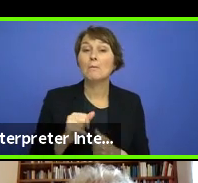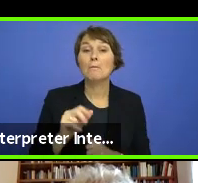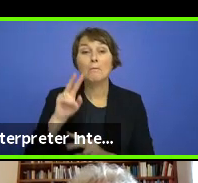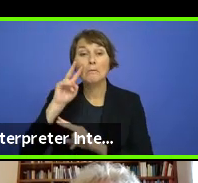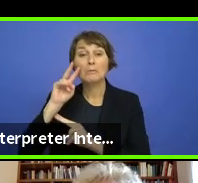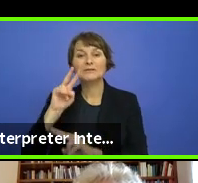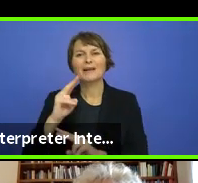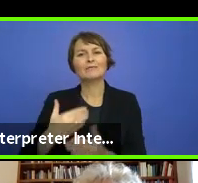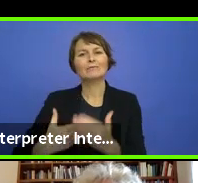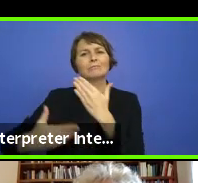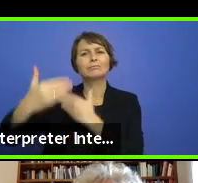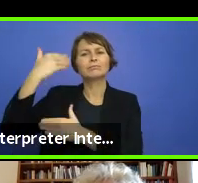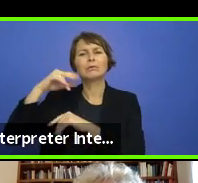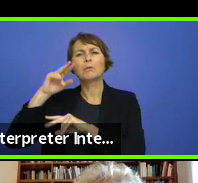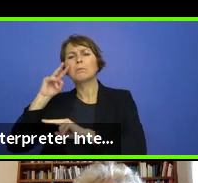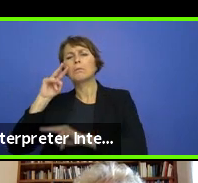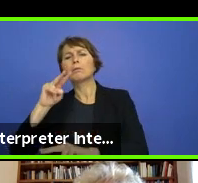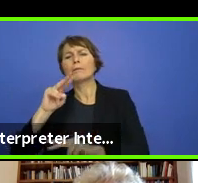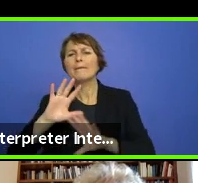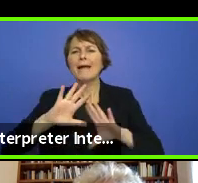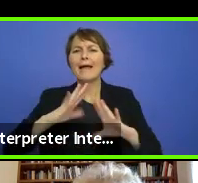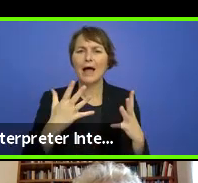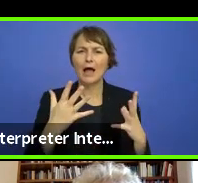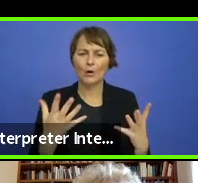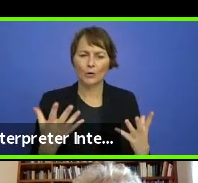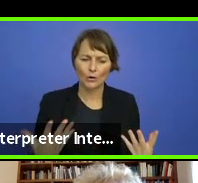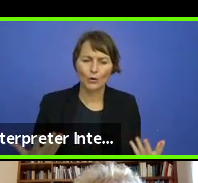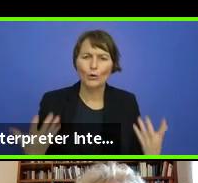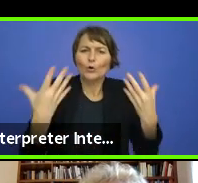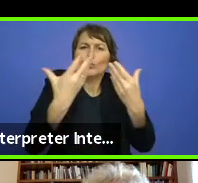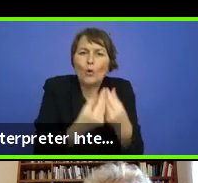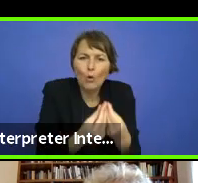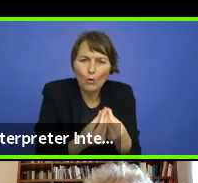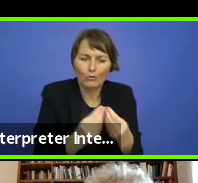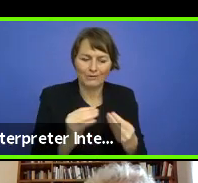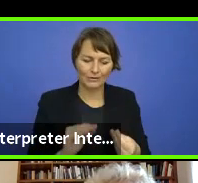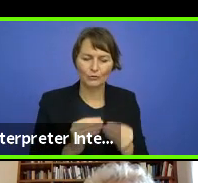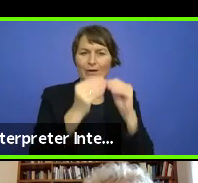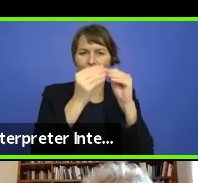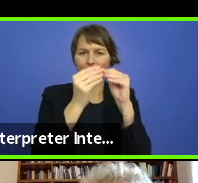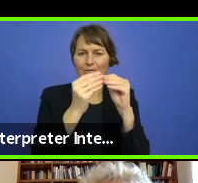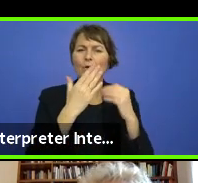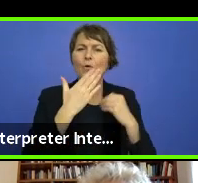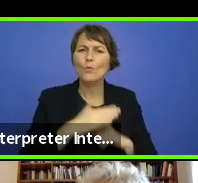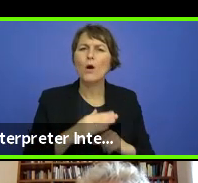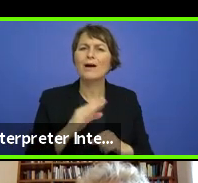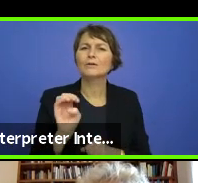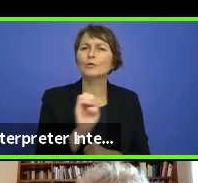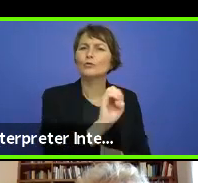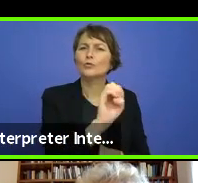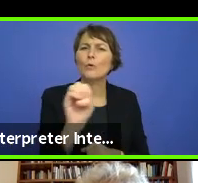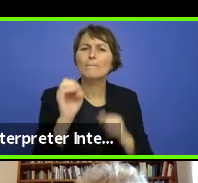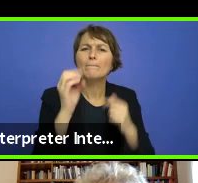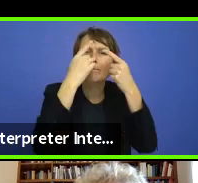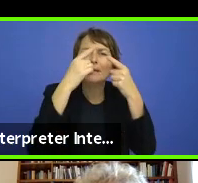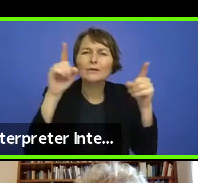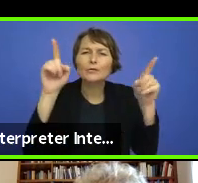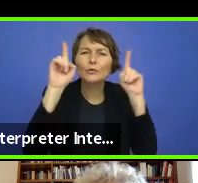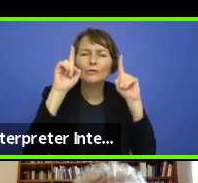of the co-creation and cooperation of European universities to the actual